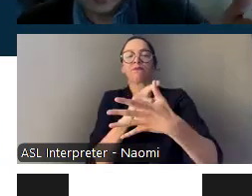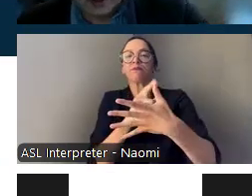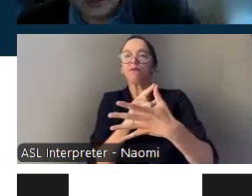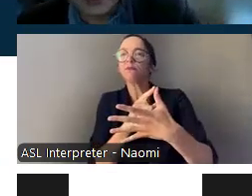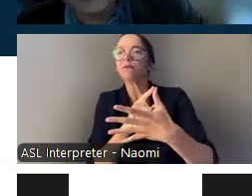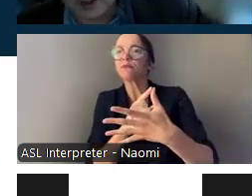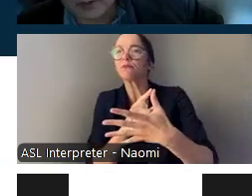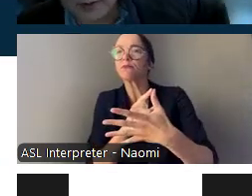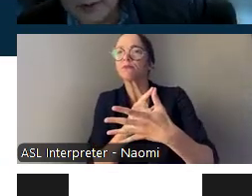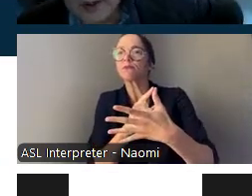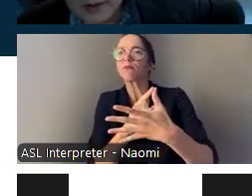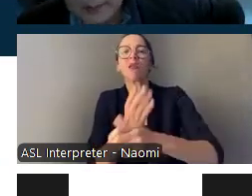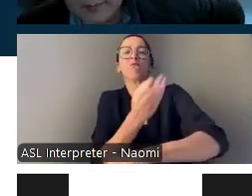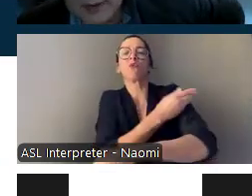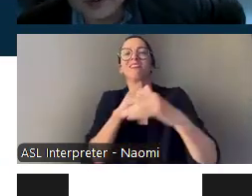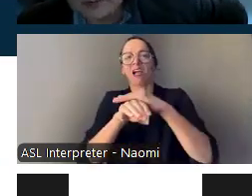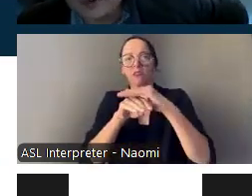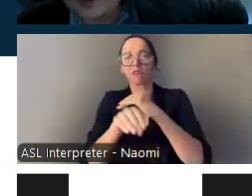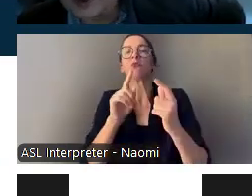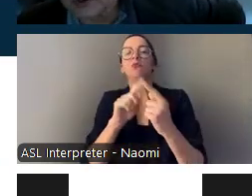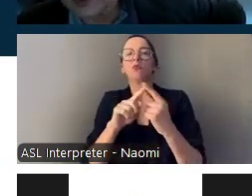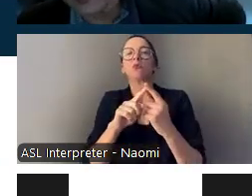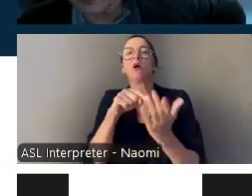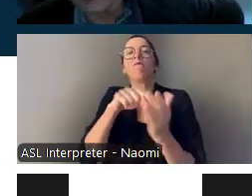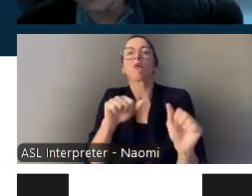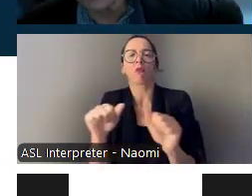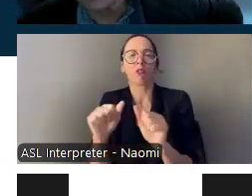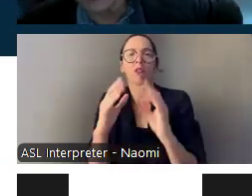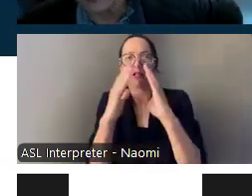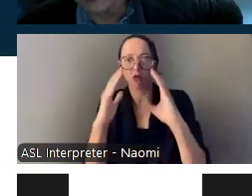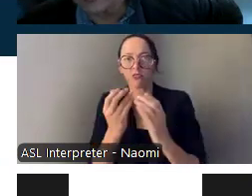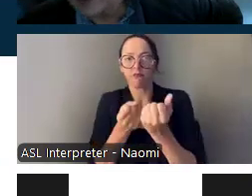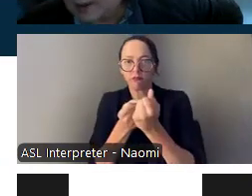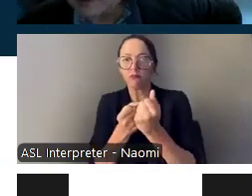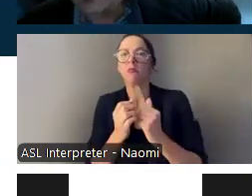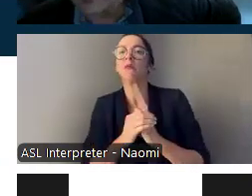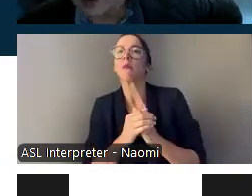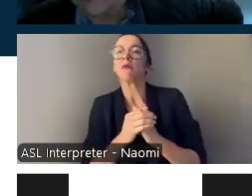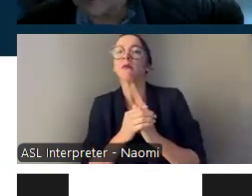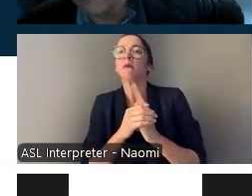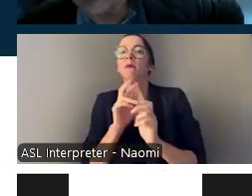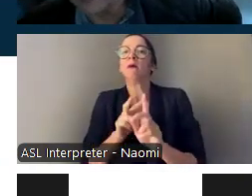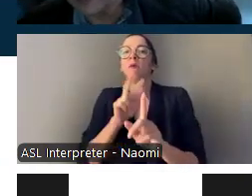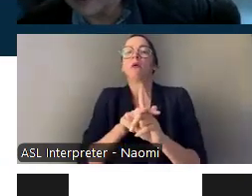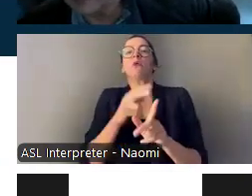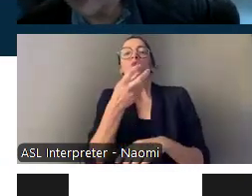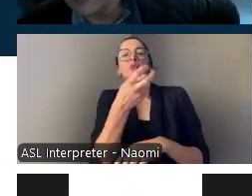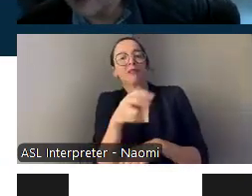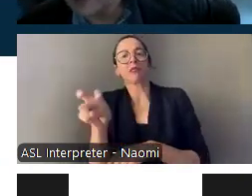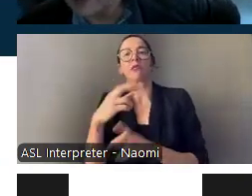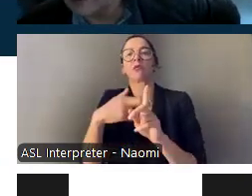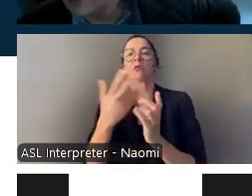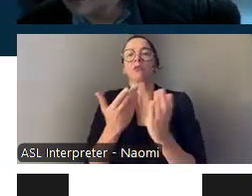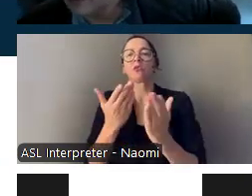support includes the following: implement transitional rent services under CalAIM, that's the California Advancing and